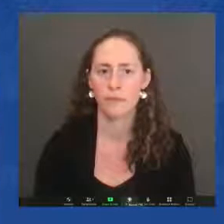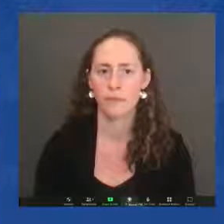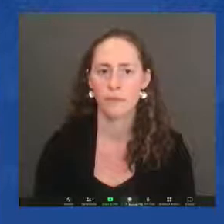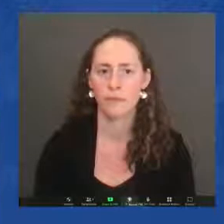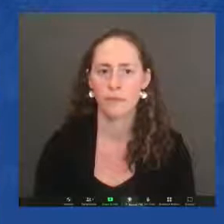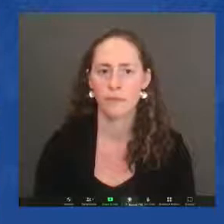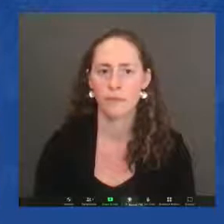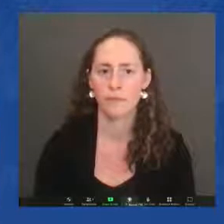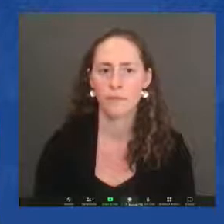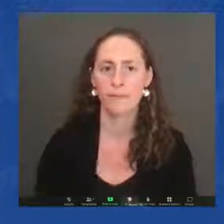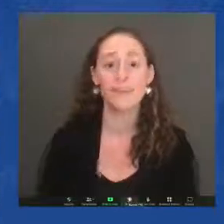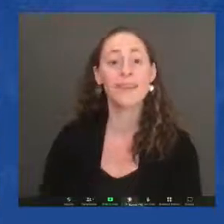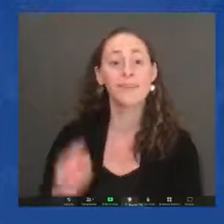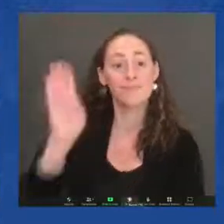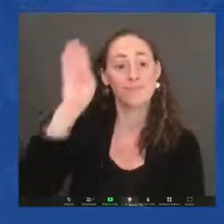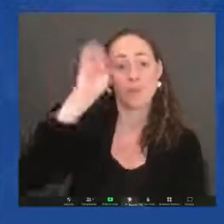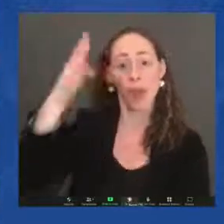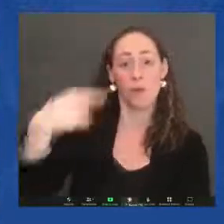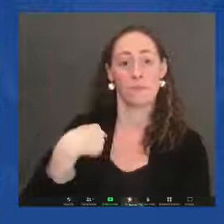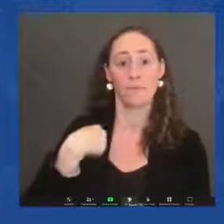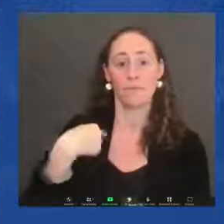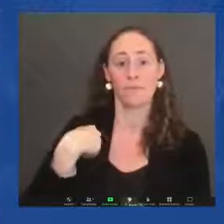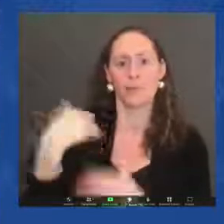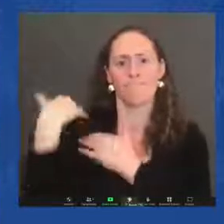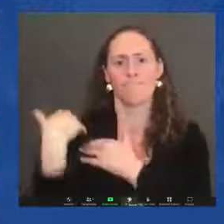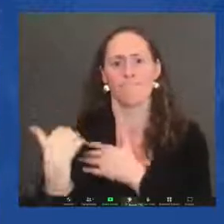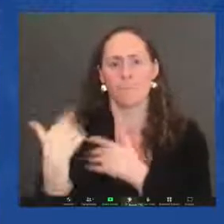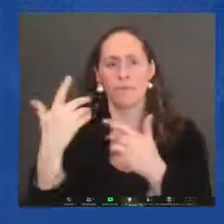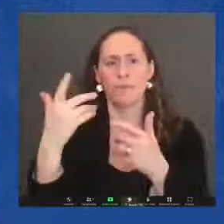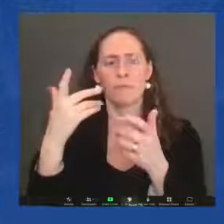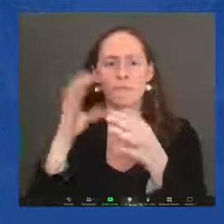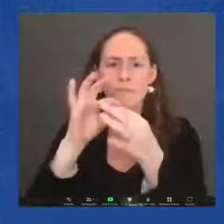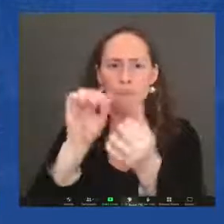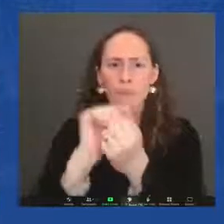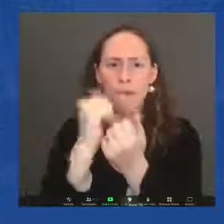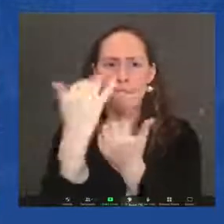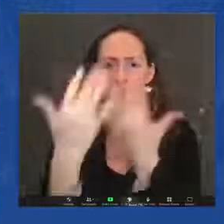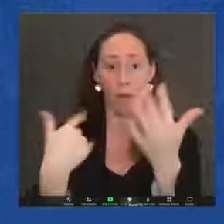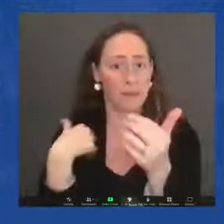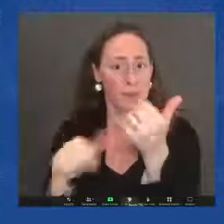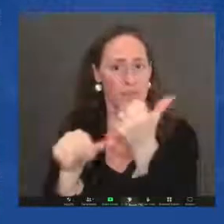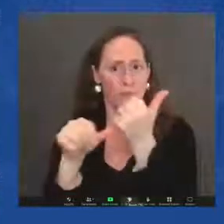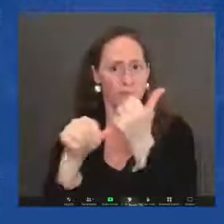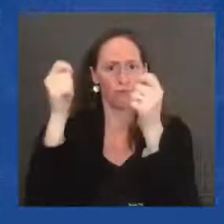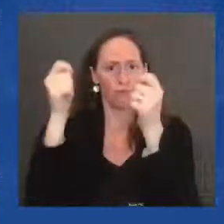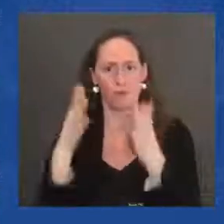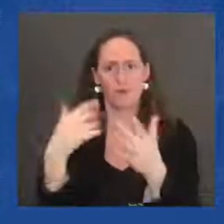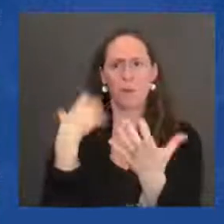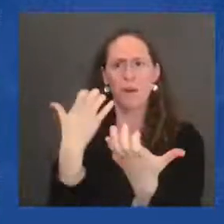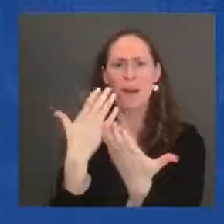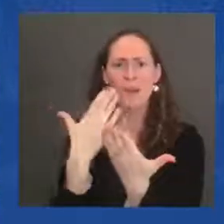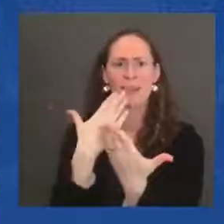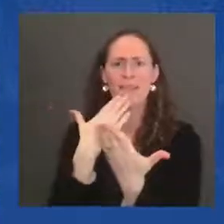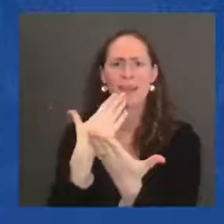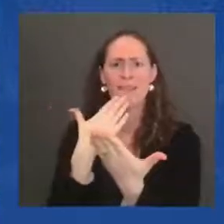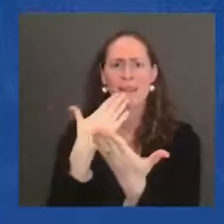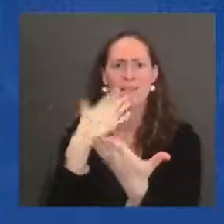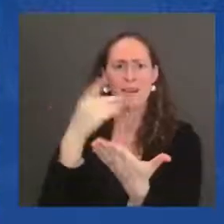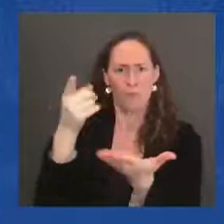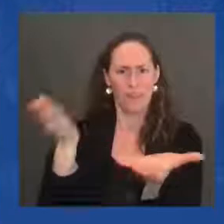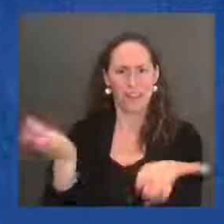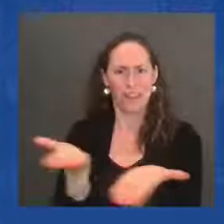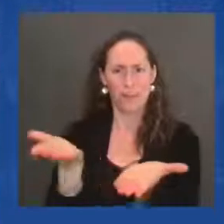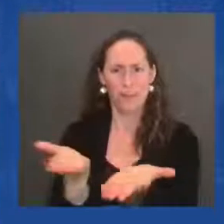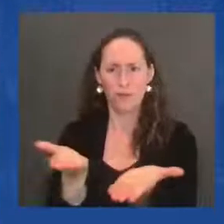and Aviation. And speaking for all the NIFC partners, I'd like to thank you particularly for being here and for your genuine and intense